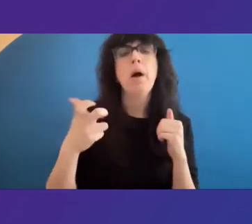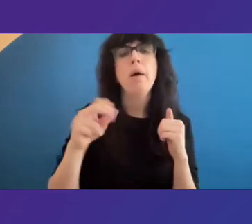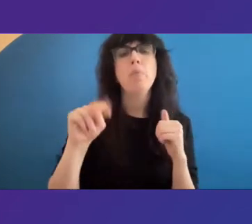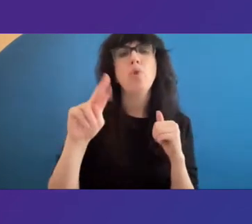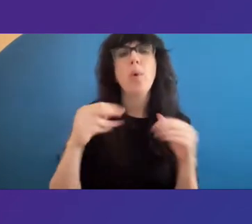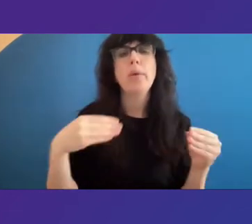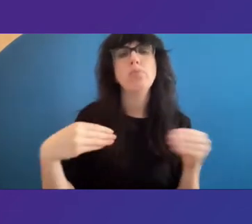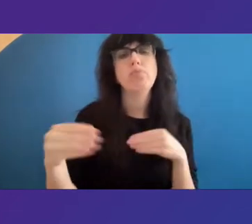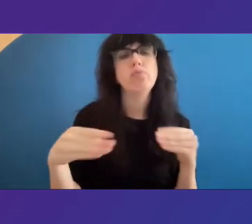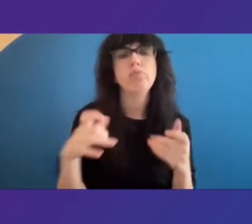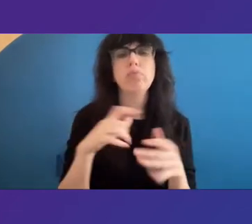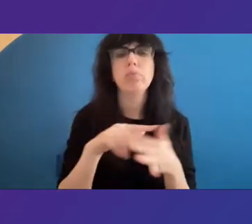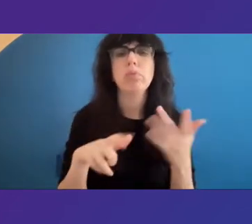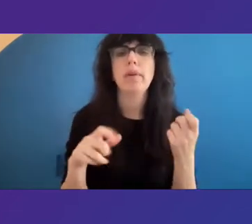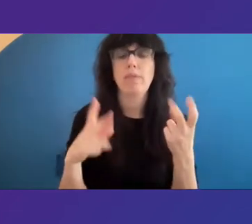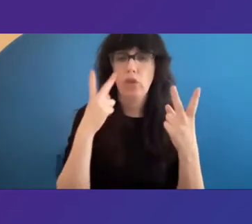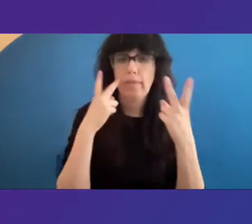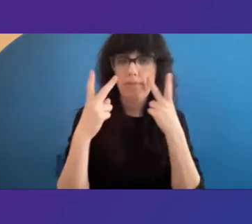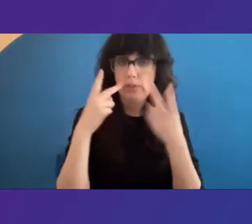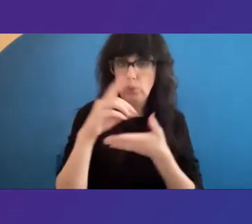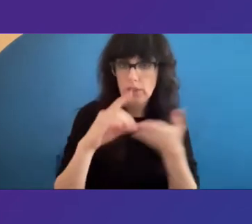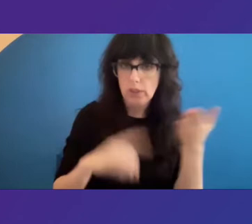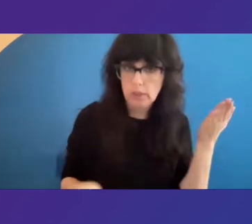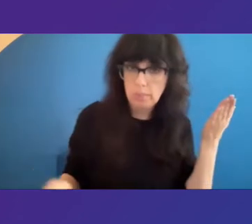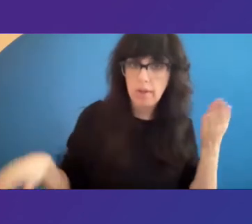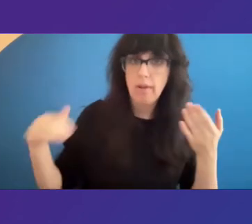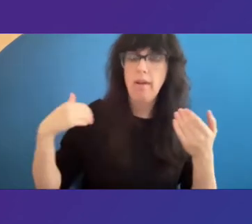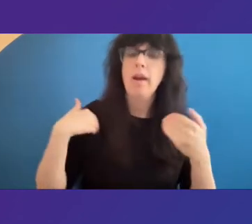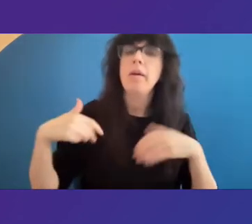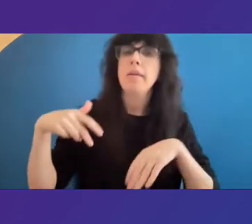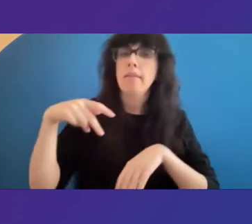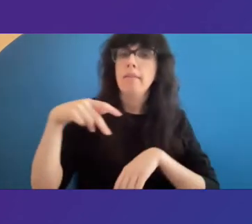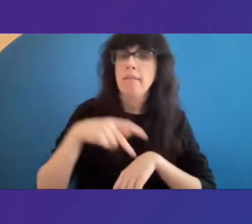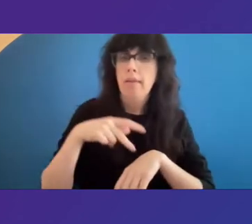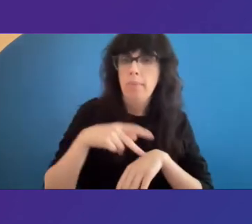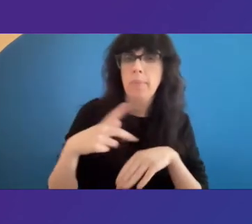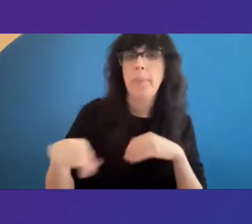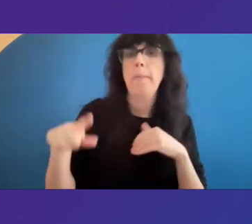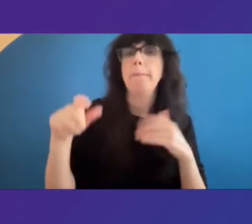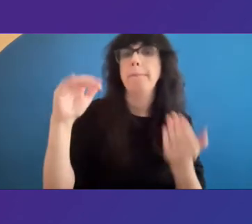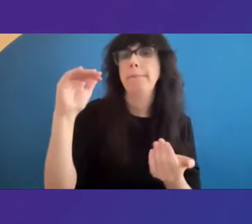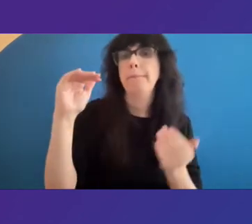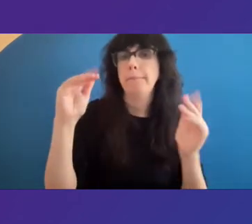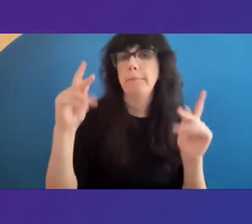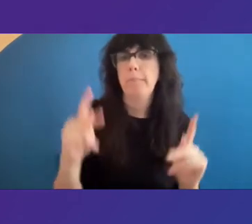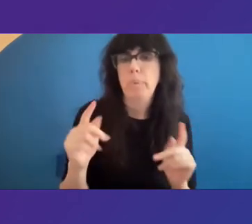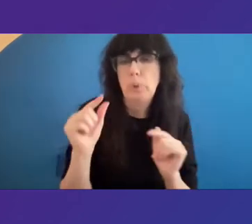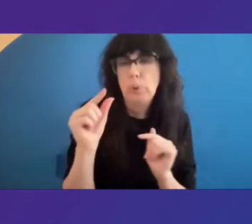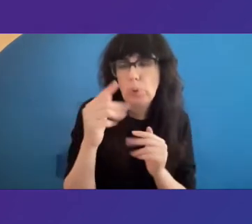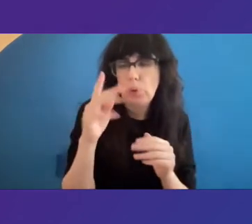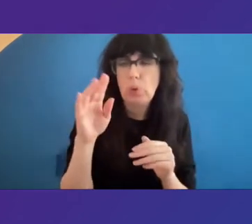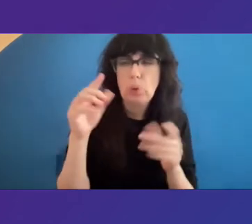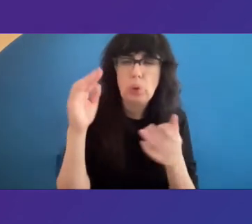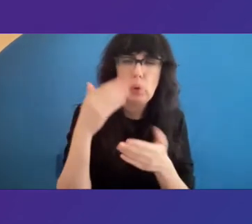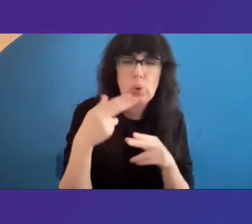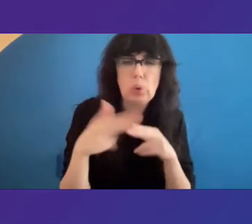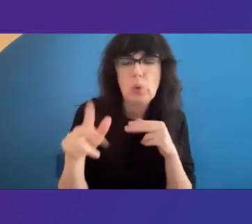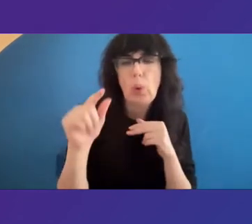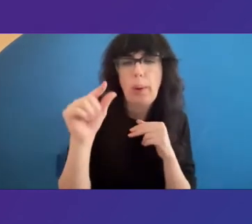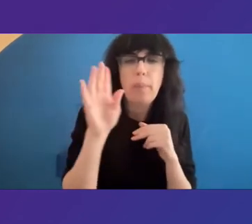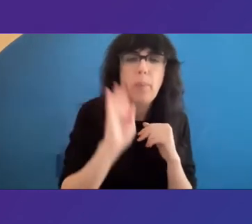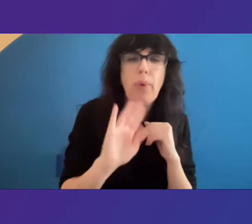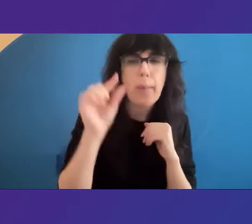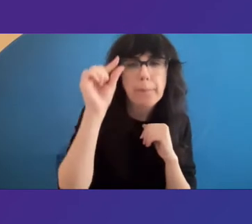and as a visual description, I am a Filipinx person with short brown hair, wearing a white shirt and